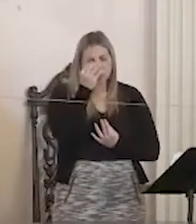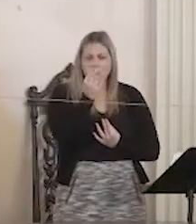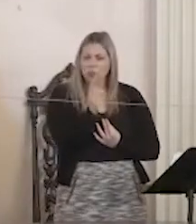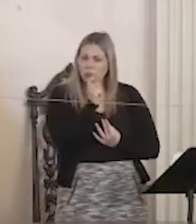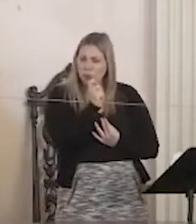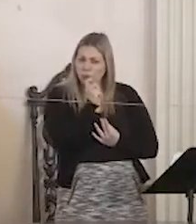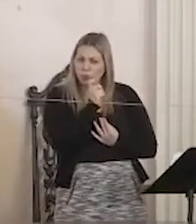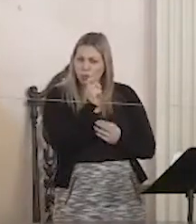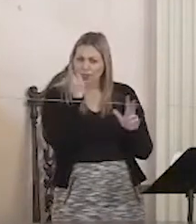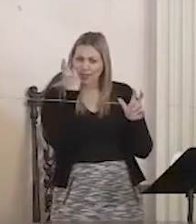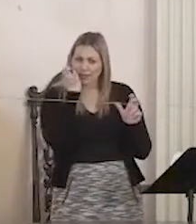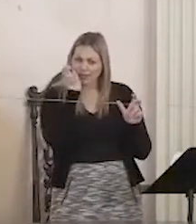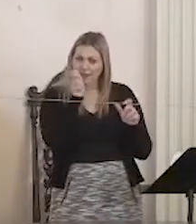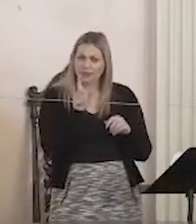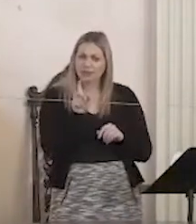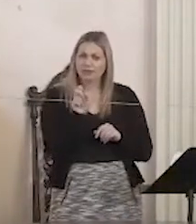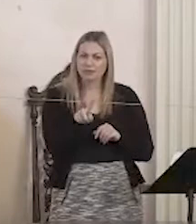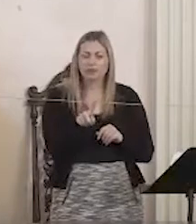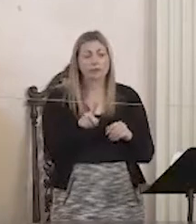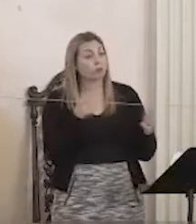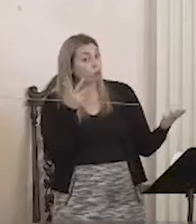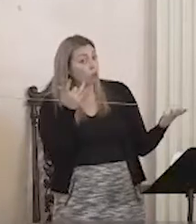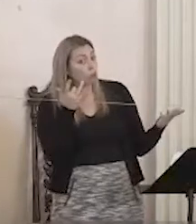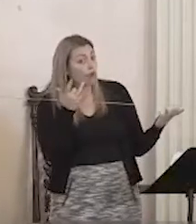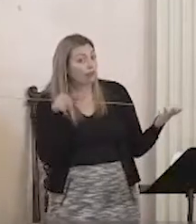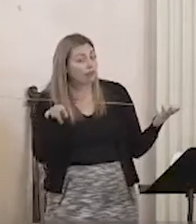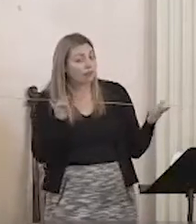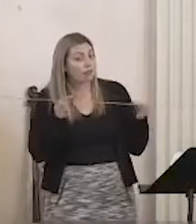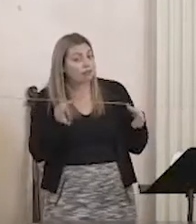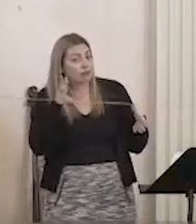who is listening and why?